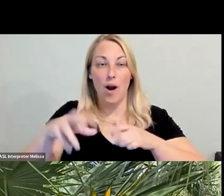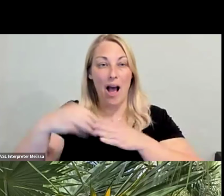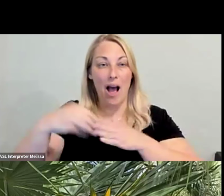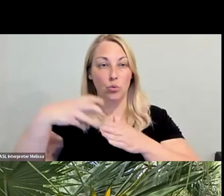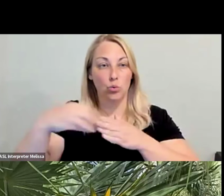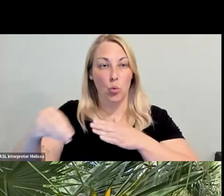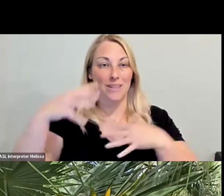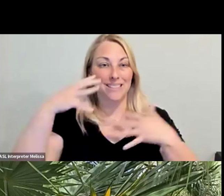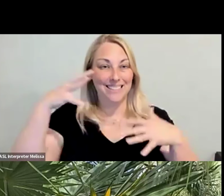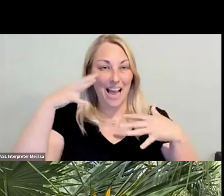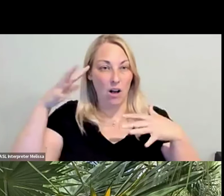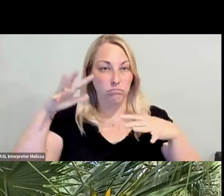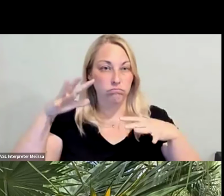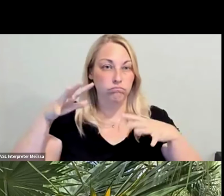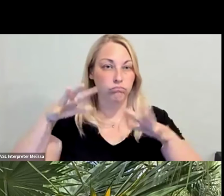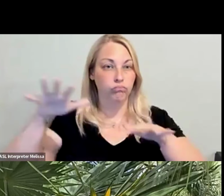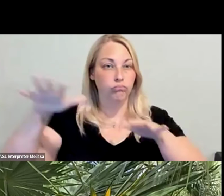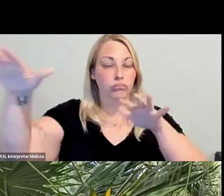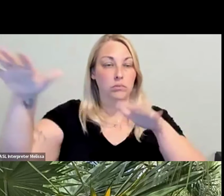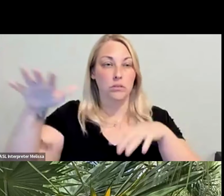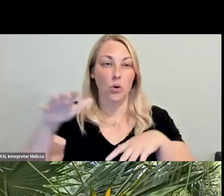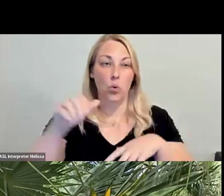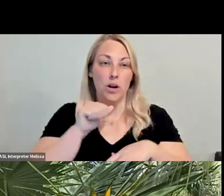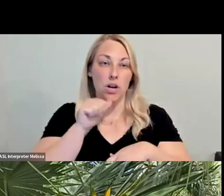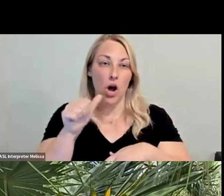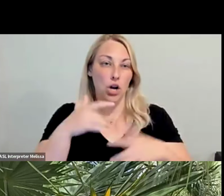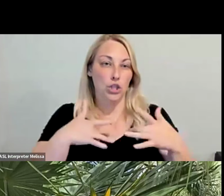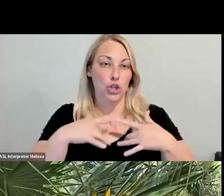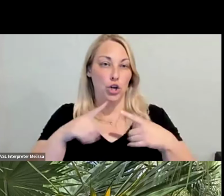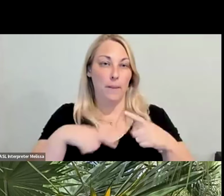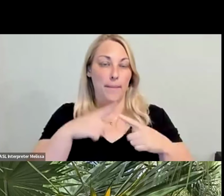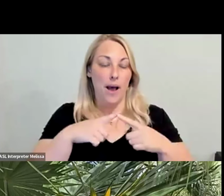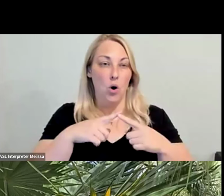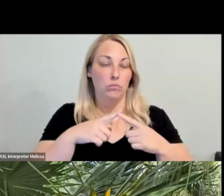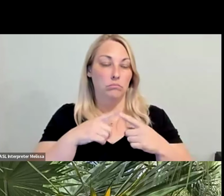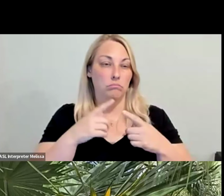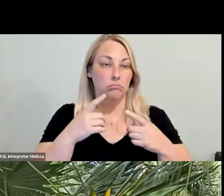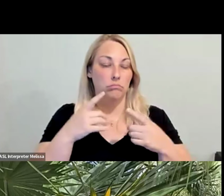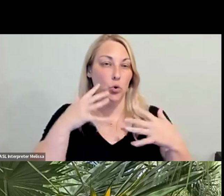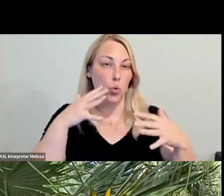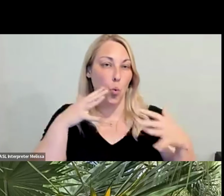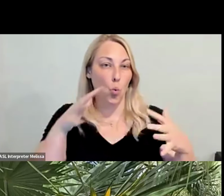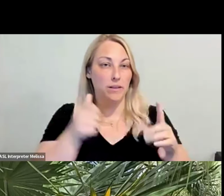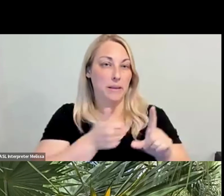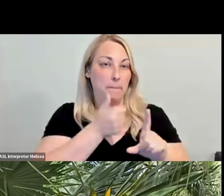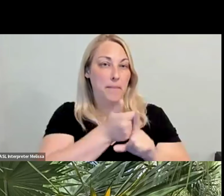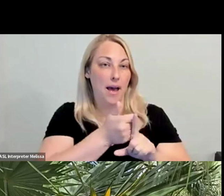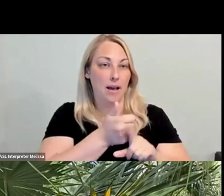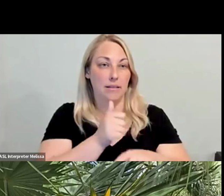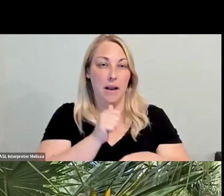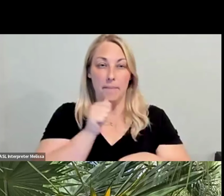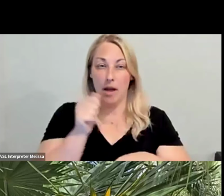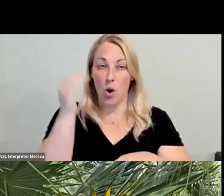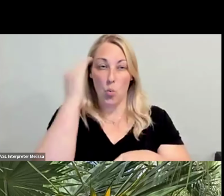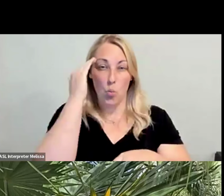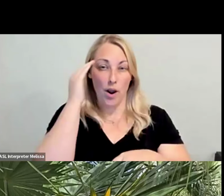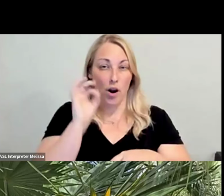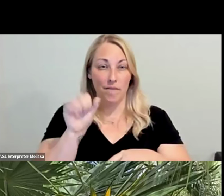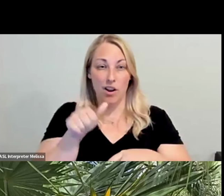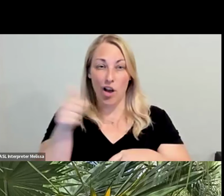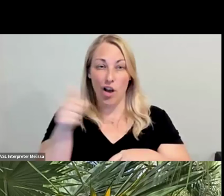not worried about noise impacts. I'm not aware of any other venue like this, certainly in Union Market, and I